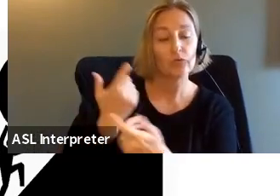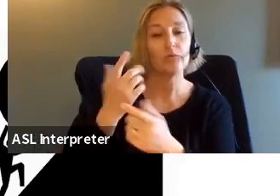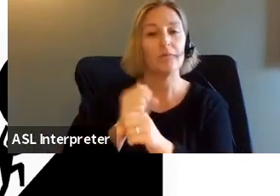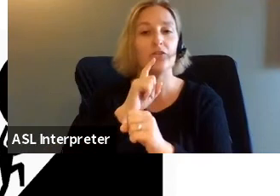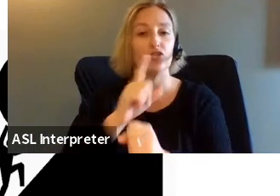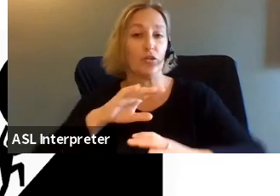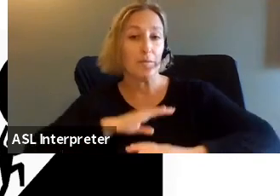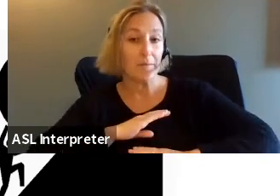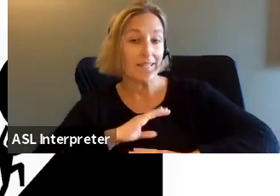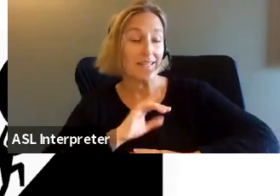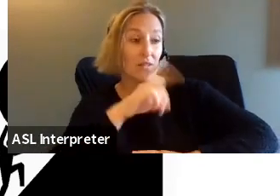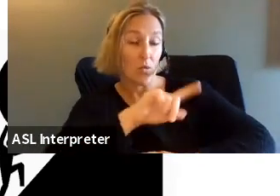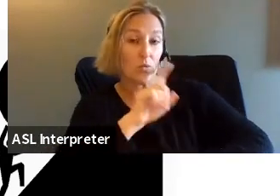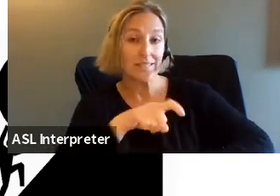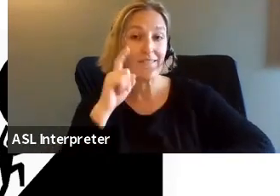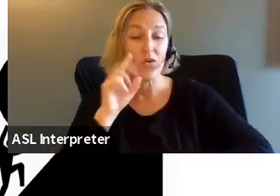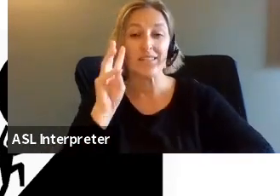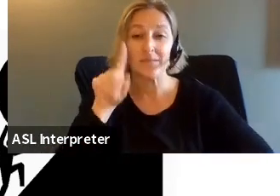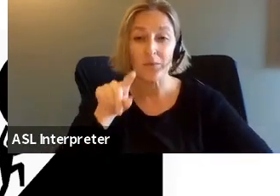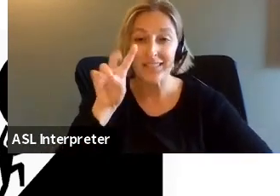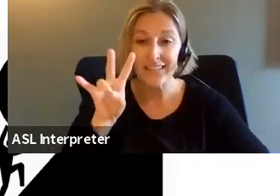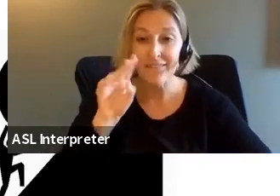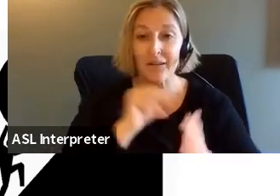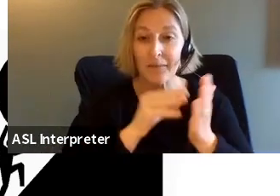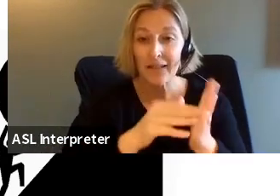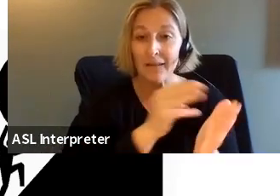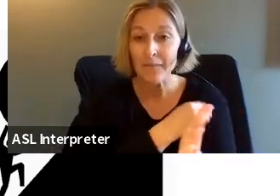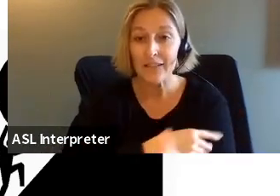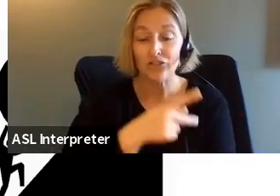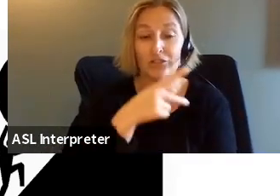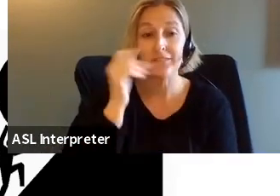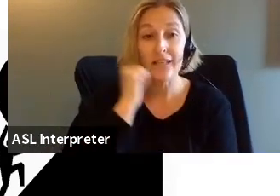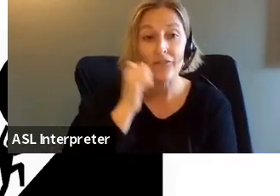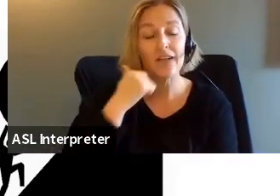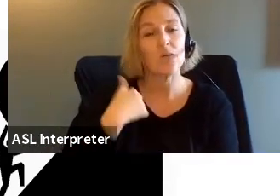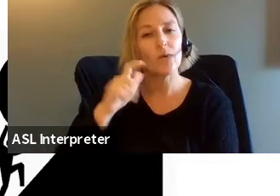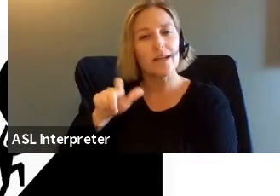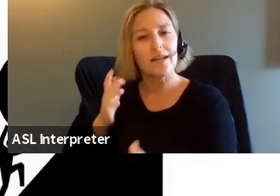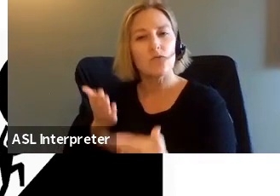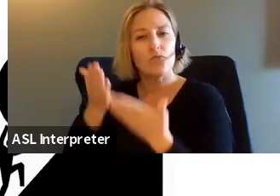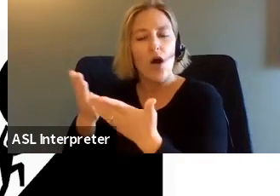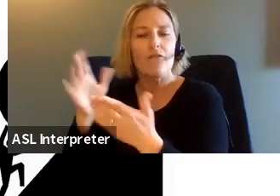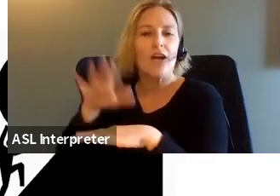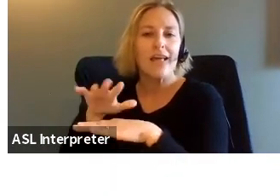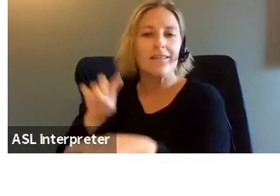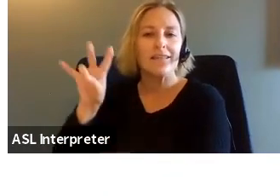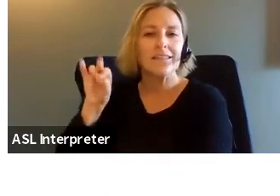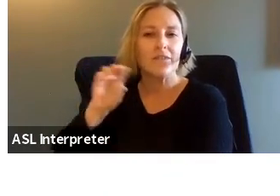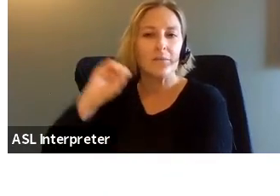million patients a day. And we needed to be able to offer at least 70% of our services virtually.